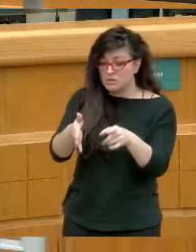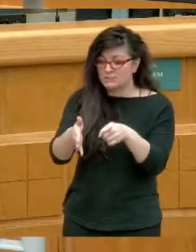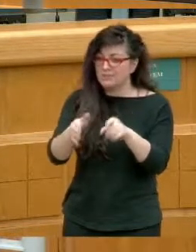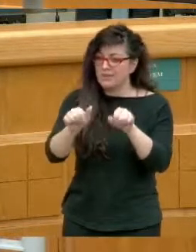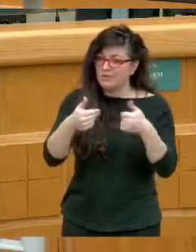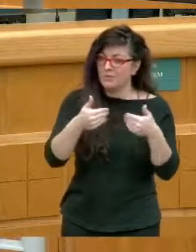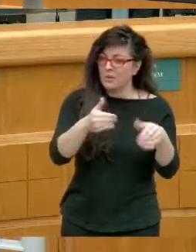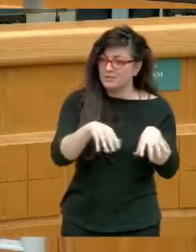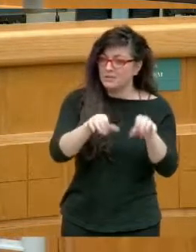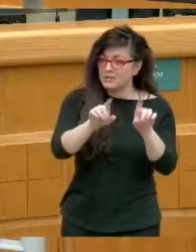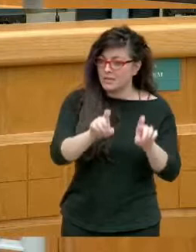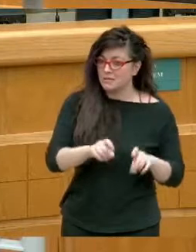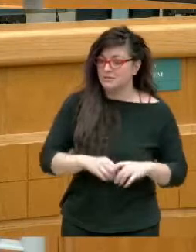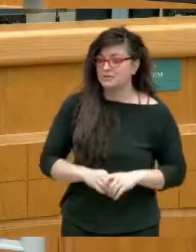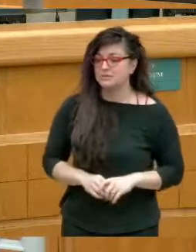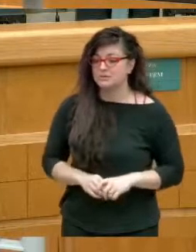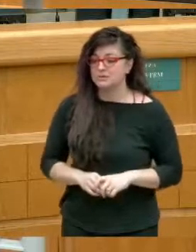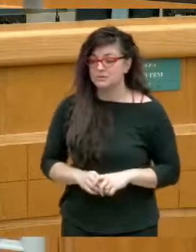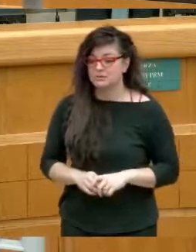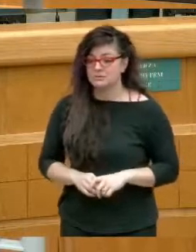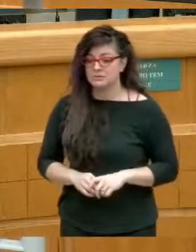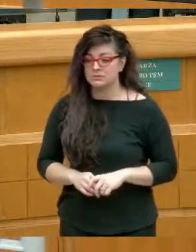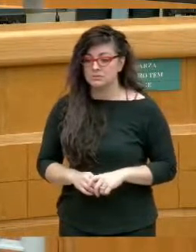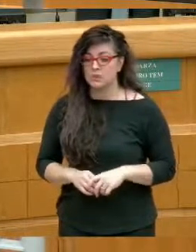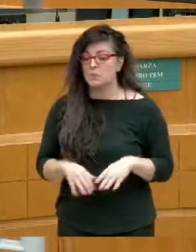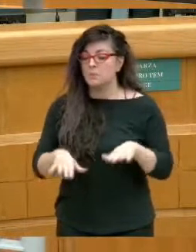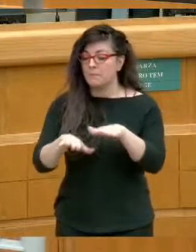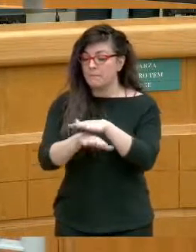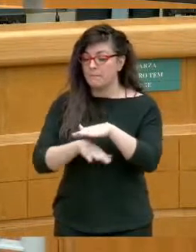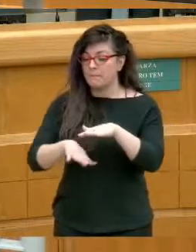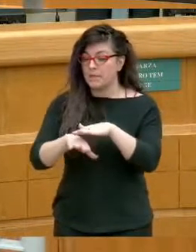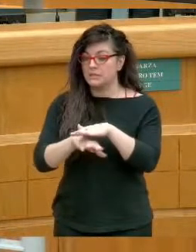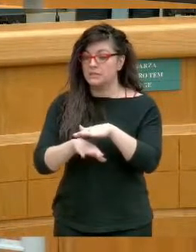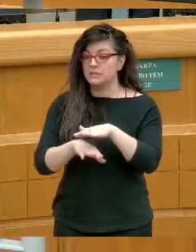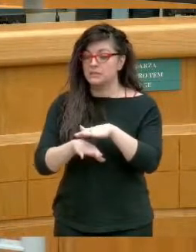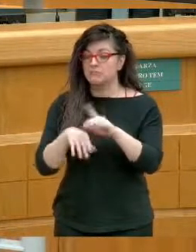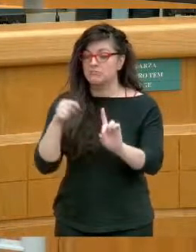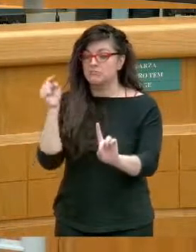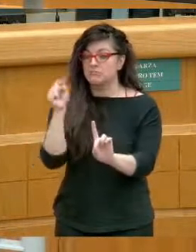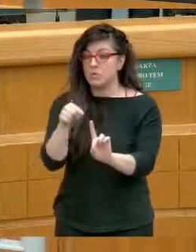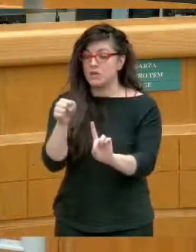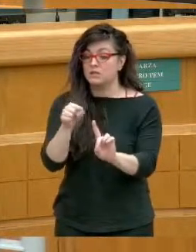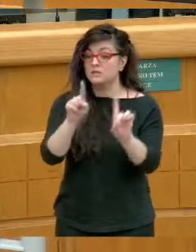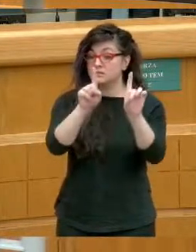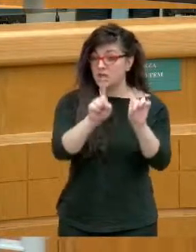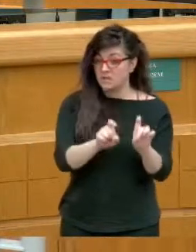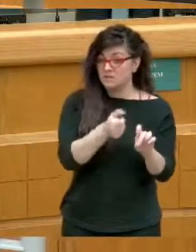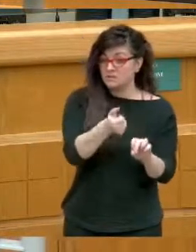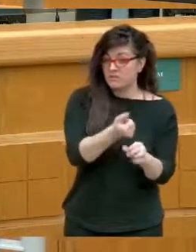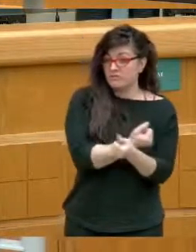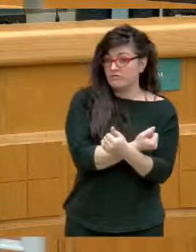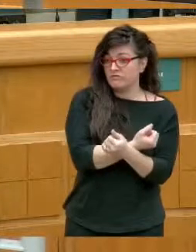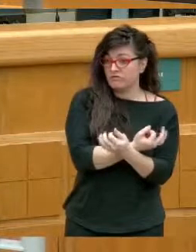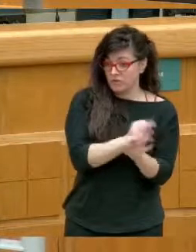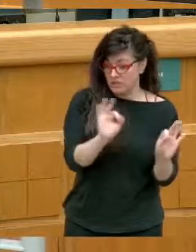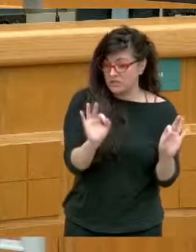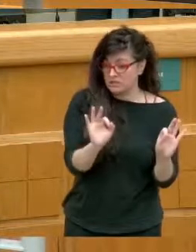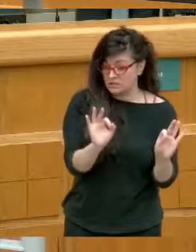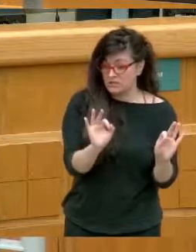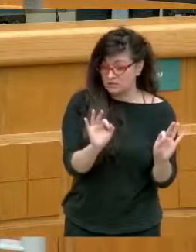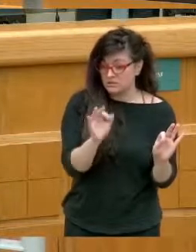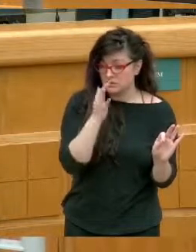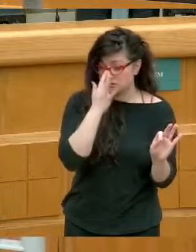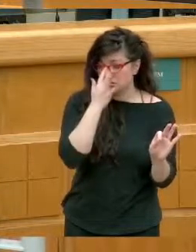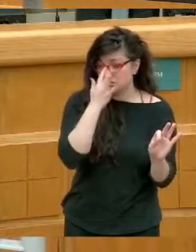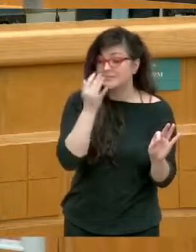things that you do or don't need to have to get the testing. So basically, the testing is pretty much free for persons that have